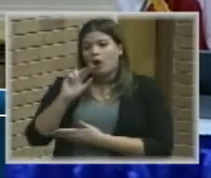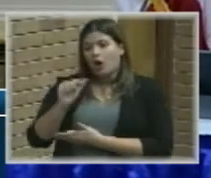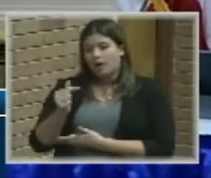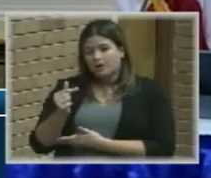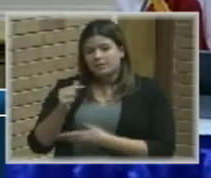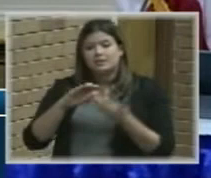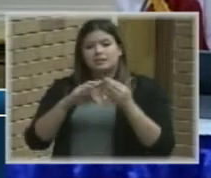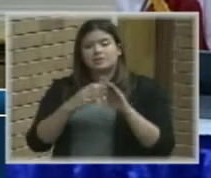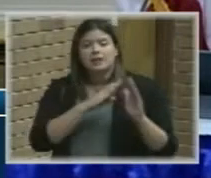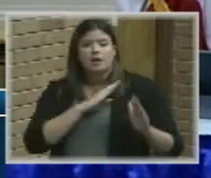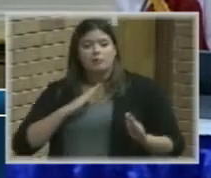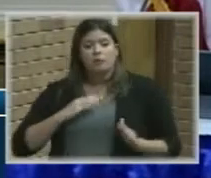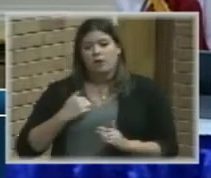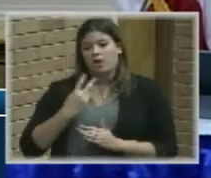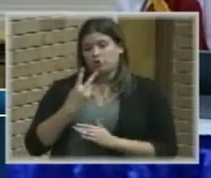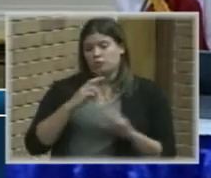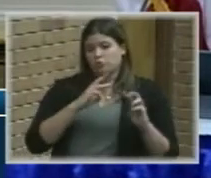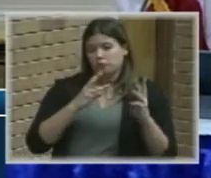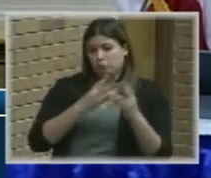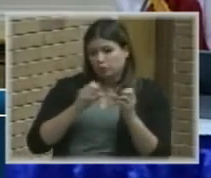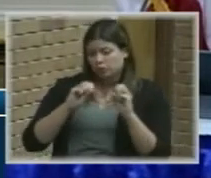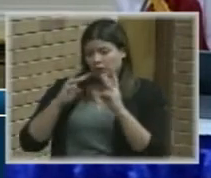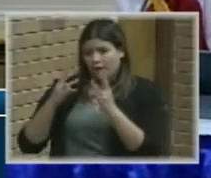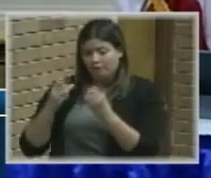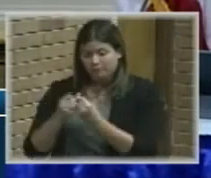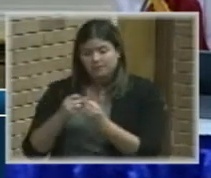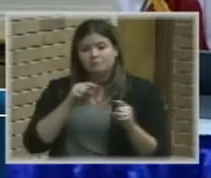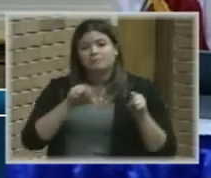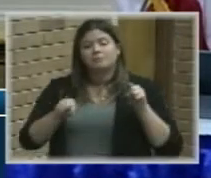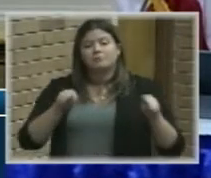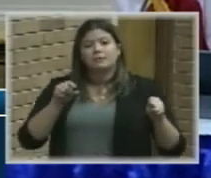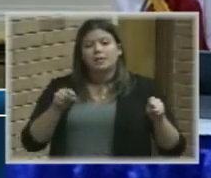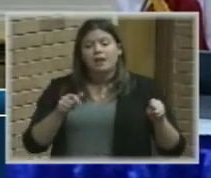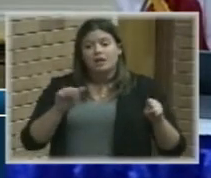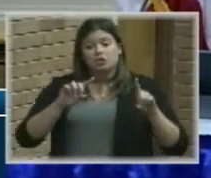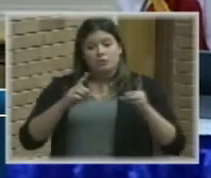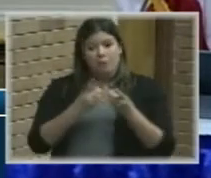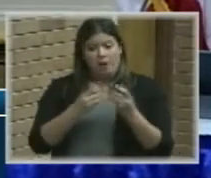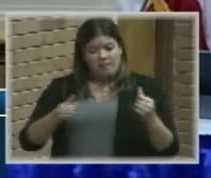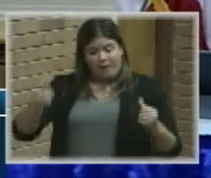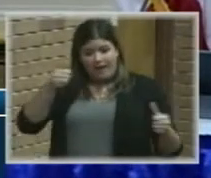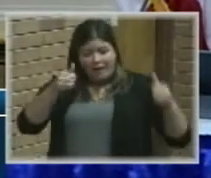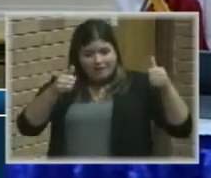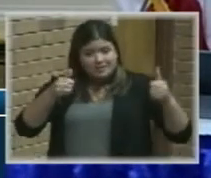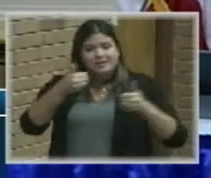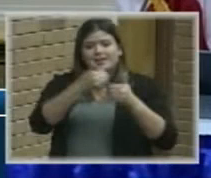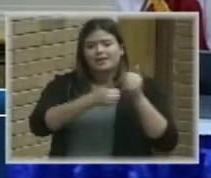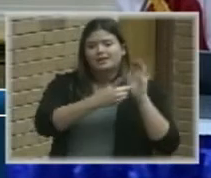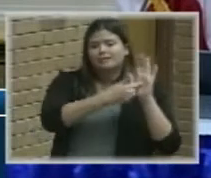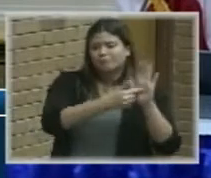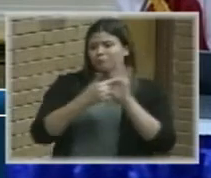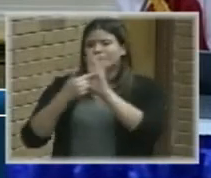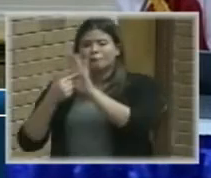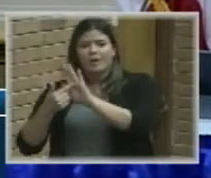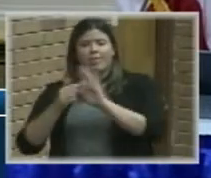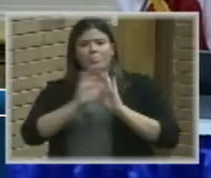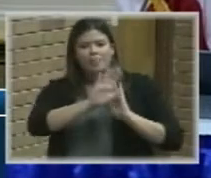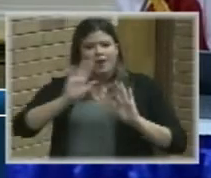at which each department head presented their proposed budget